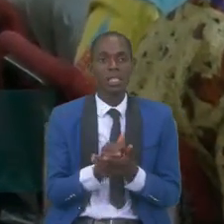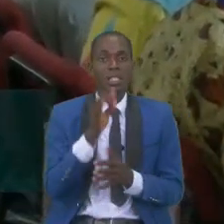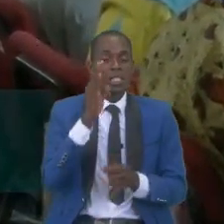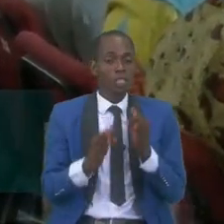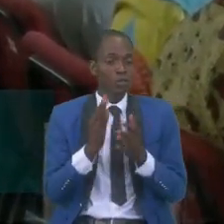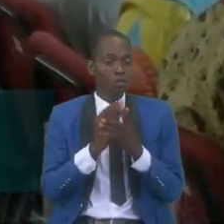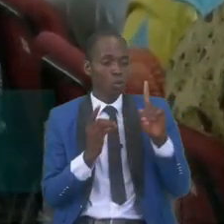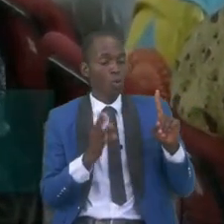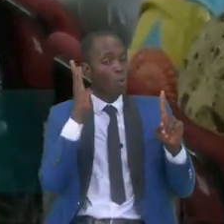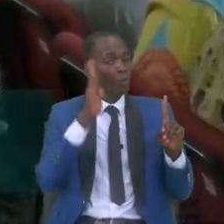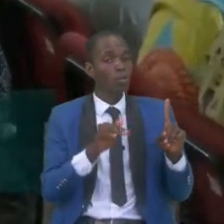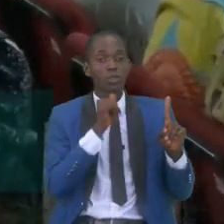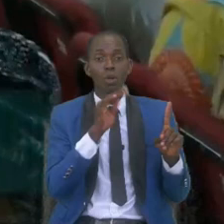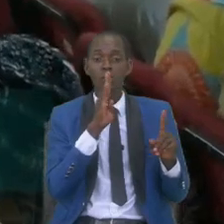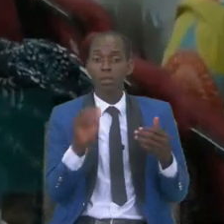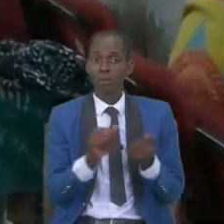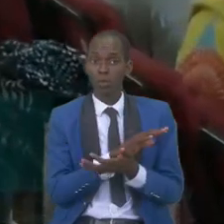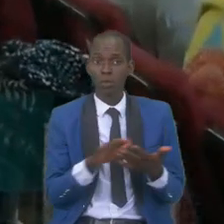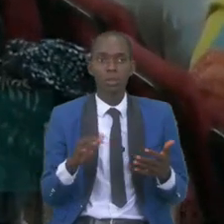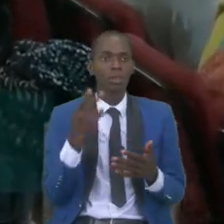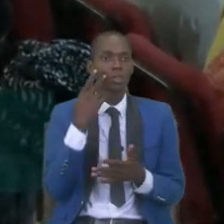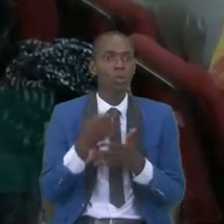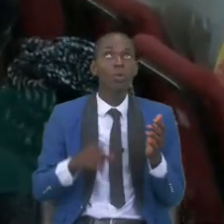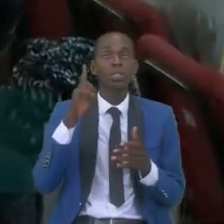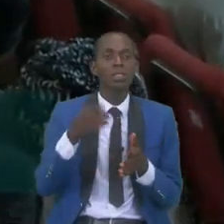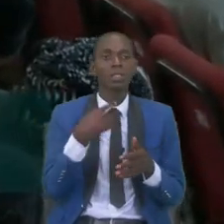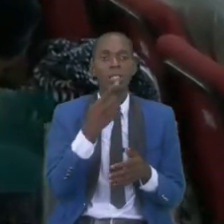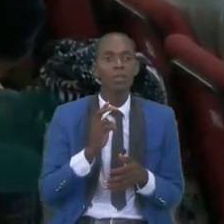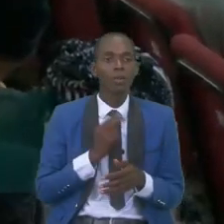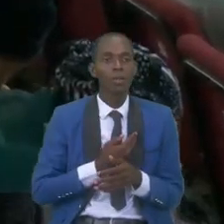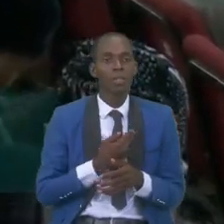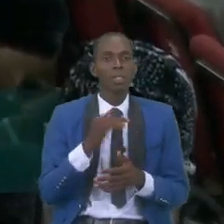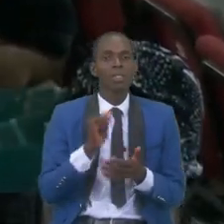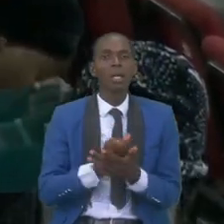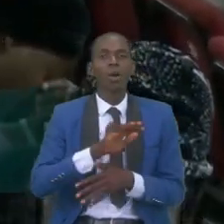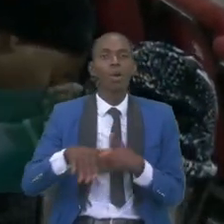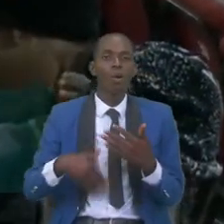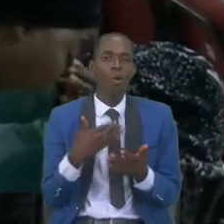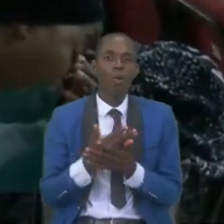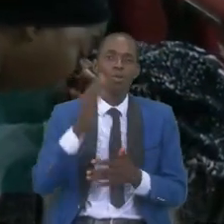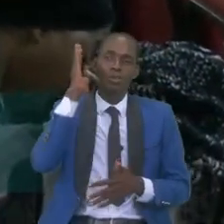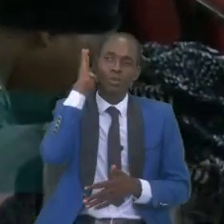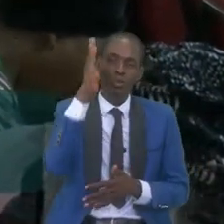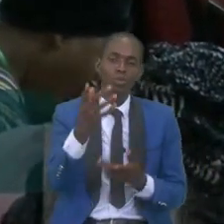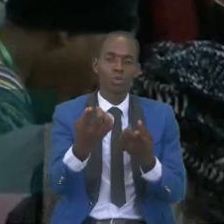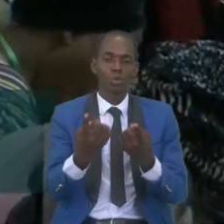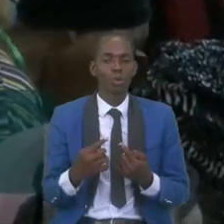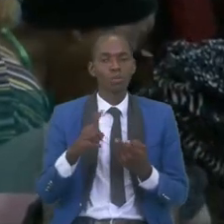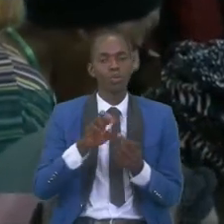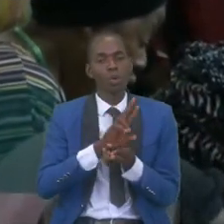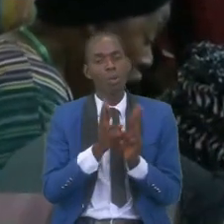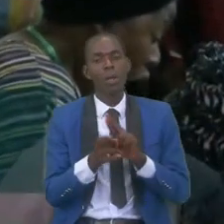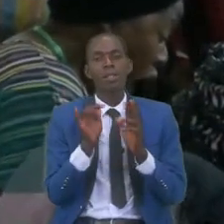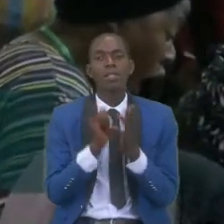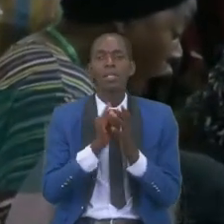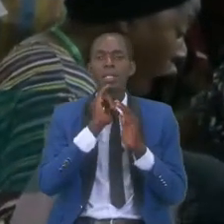perish, look at what it says here, but that all should come to repentance. That is how we